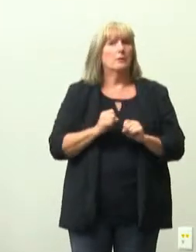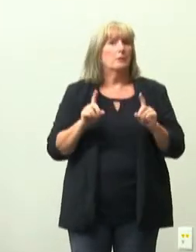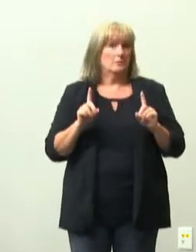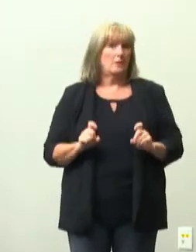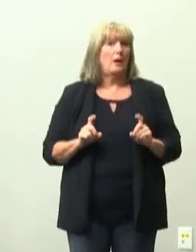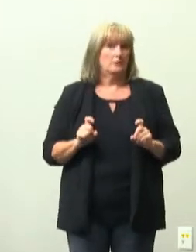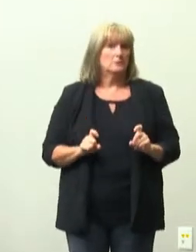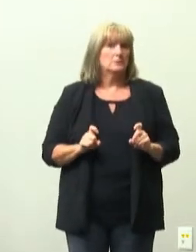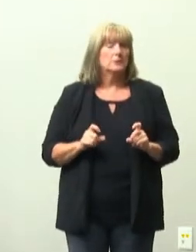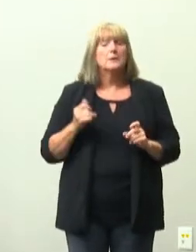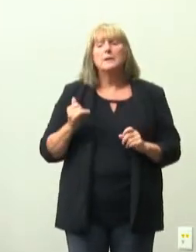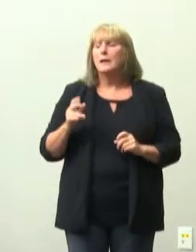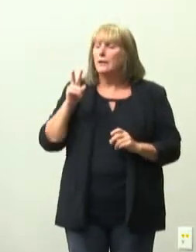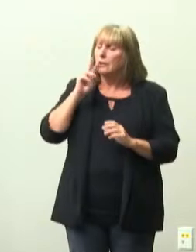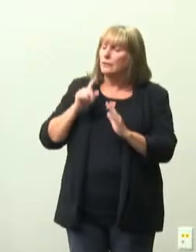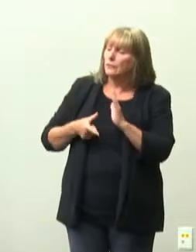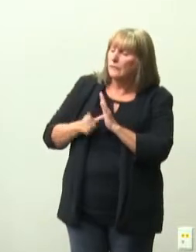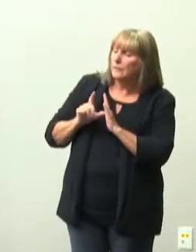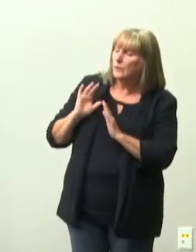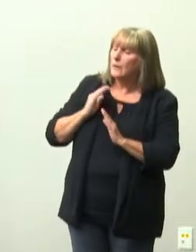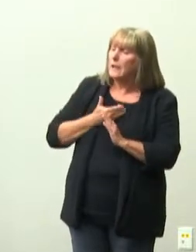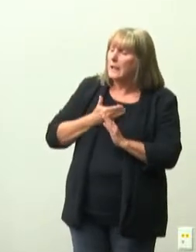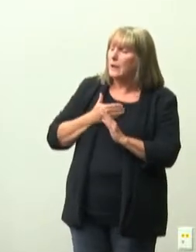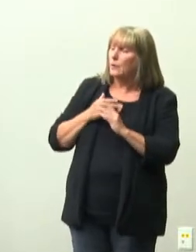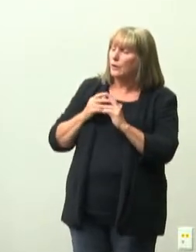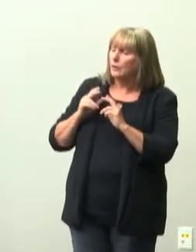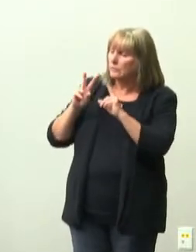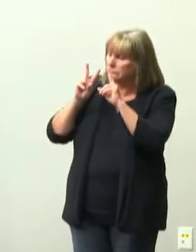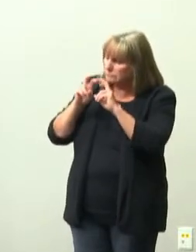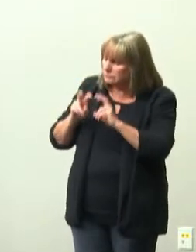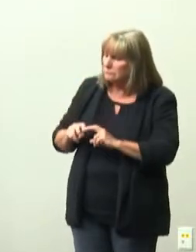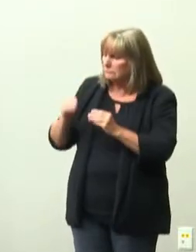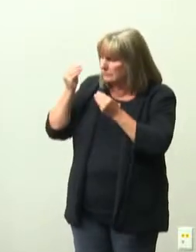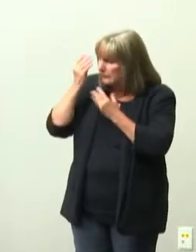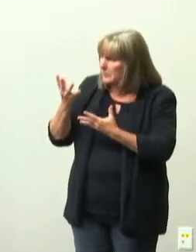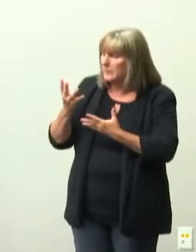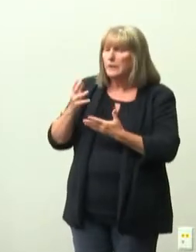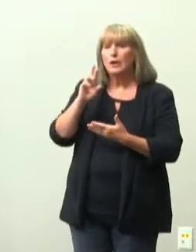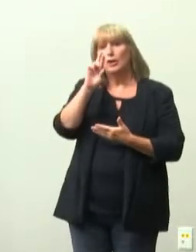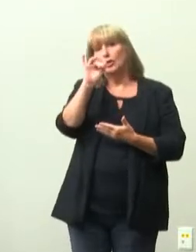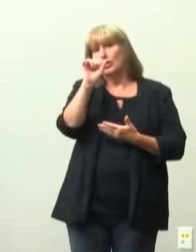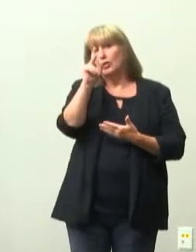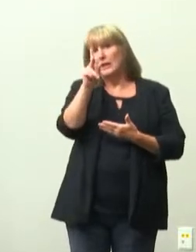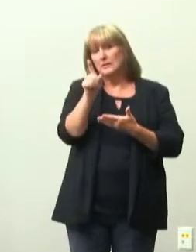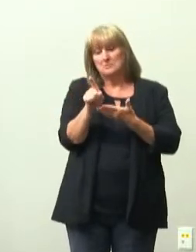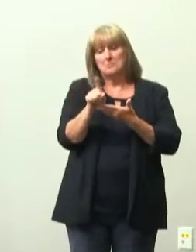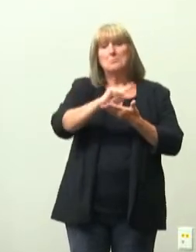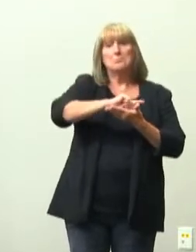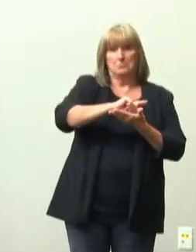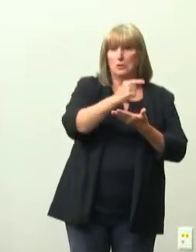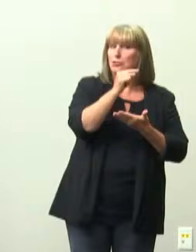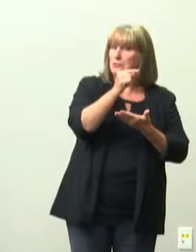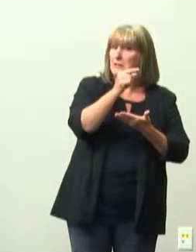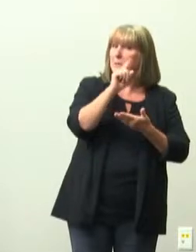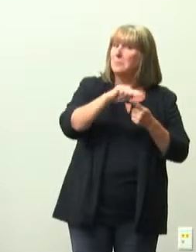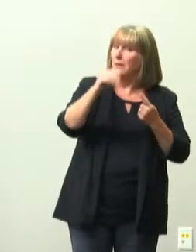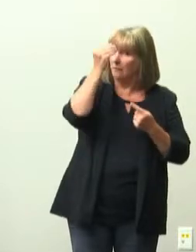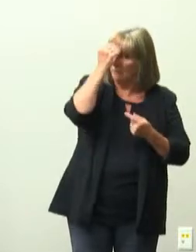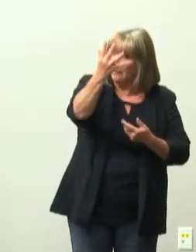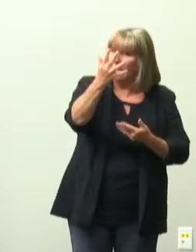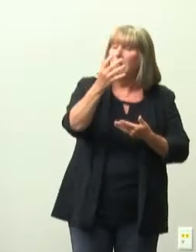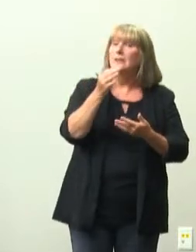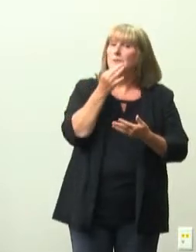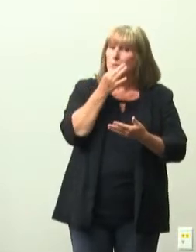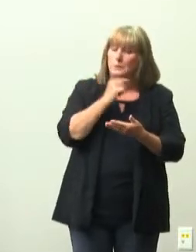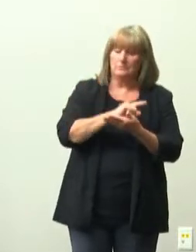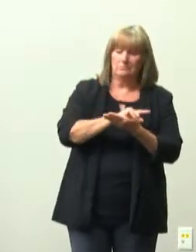In reviewing all of our indicators, the risk dial will remain in green this week, but it is on the verge of moving to